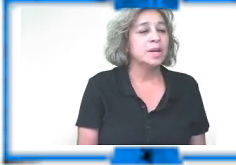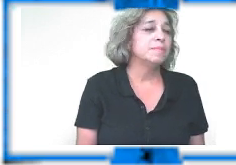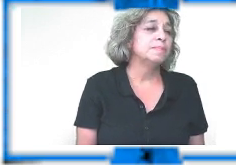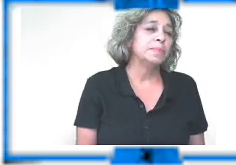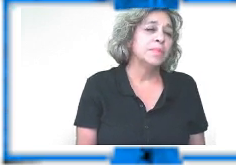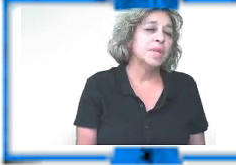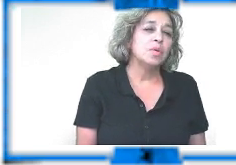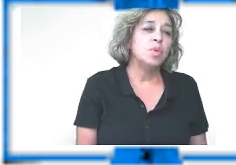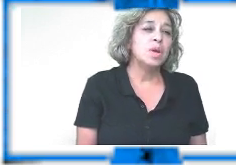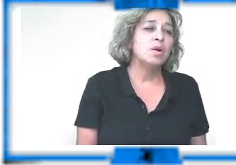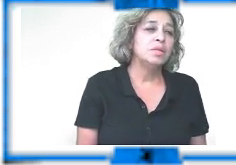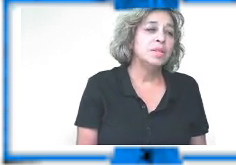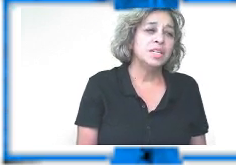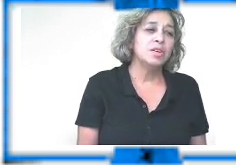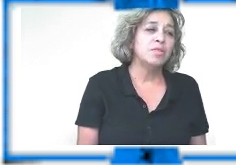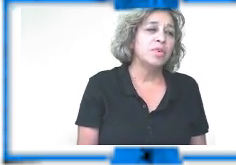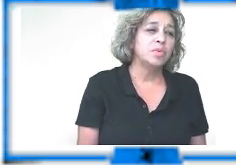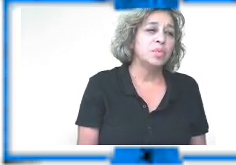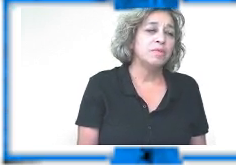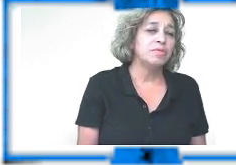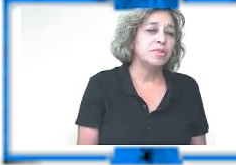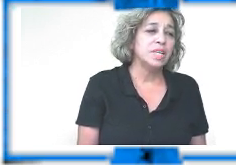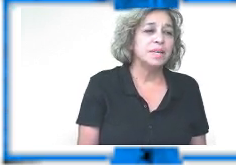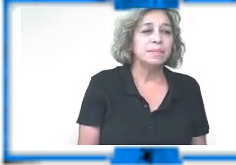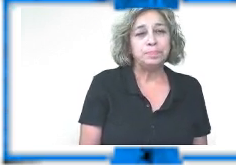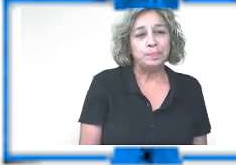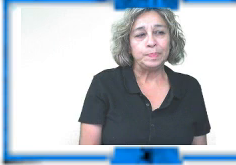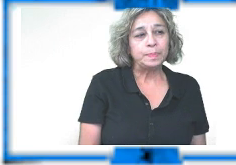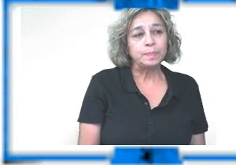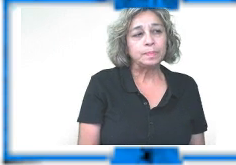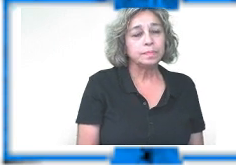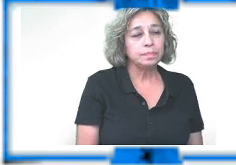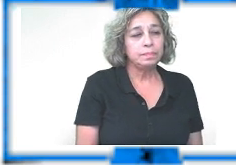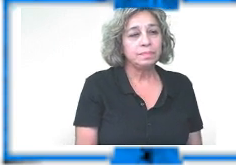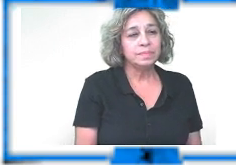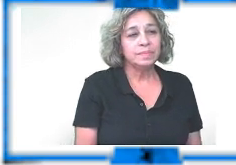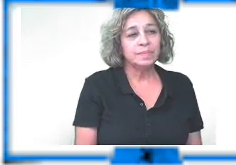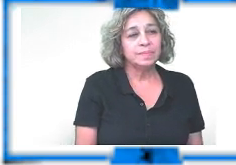forward. We all need to go forward with the 14.